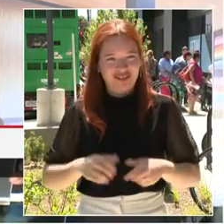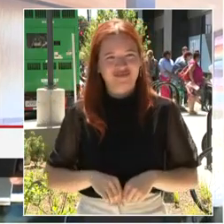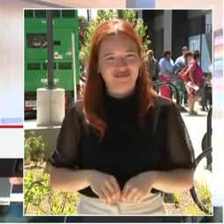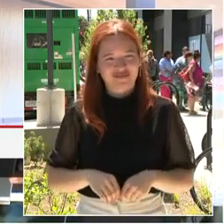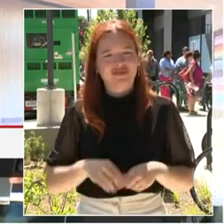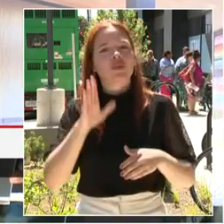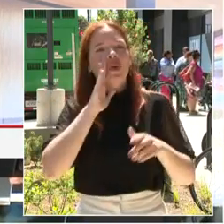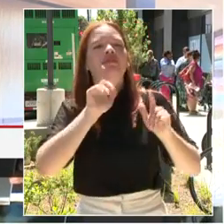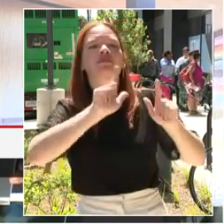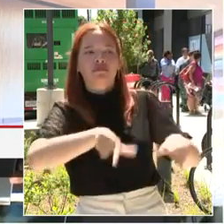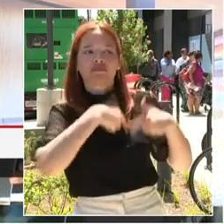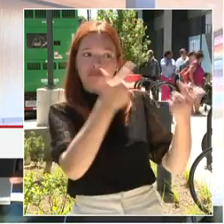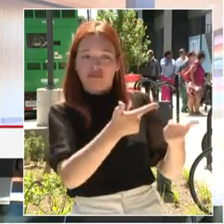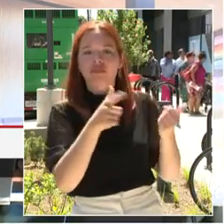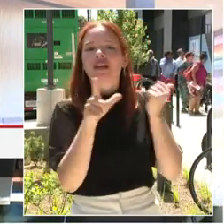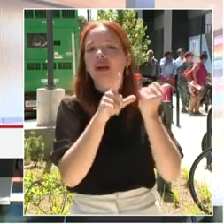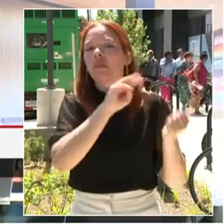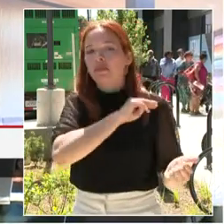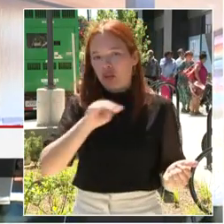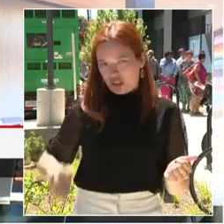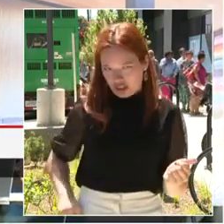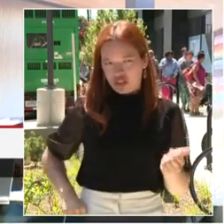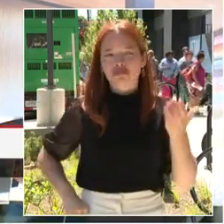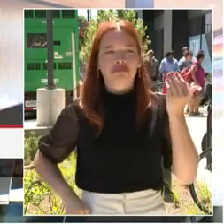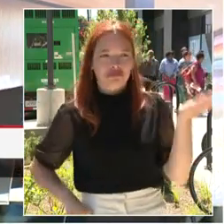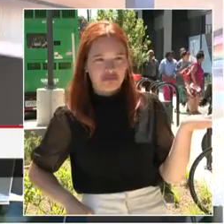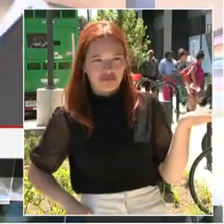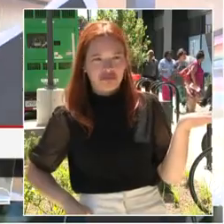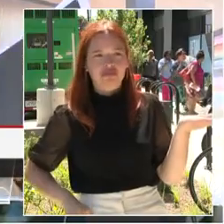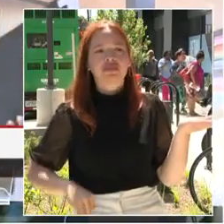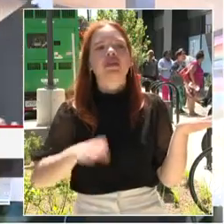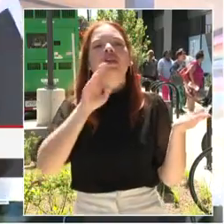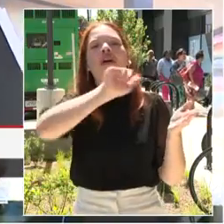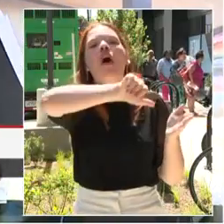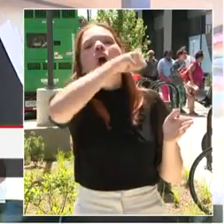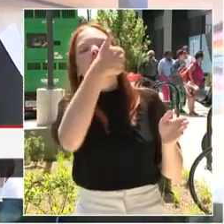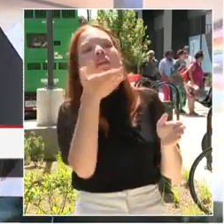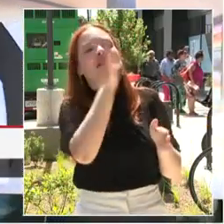then we'll hear from the new director of DGS, Delano Hunter. Keith.